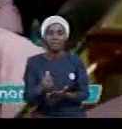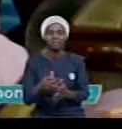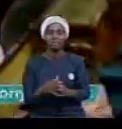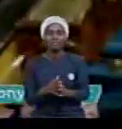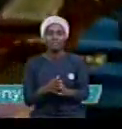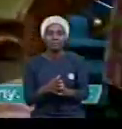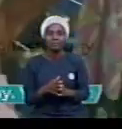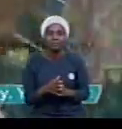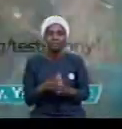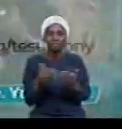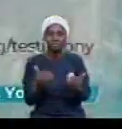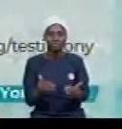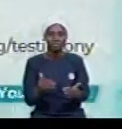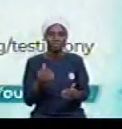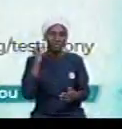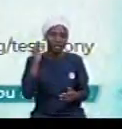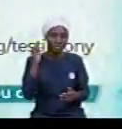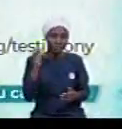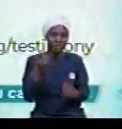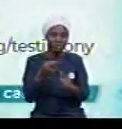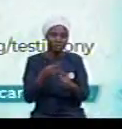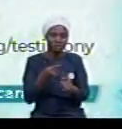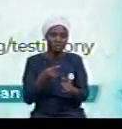the social media.